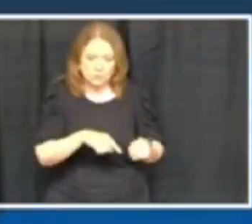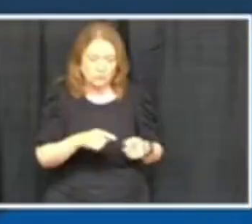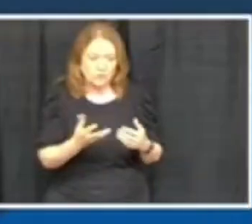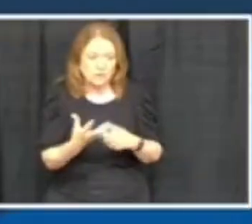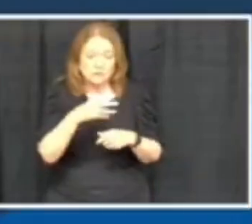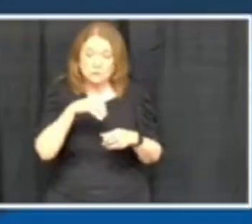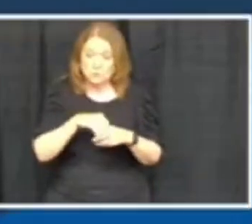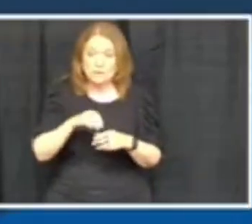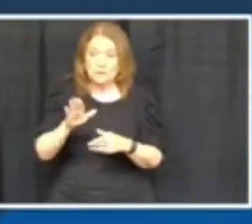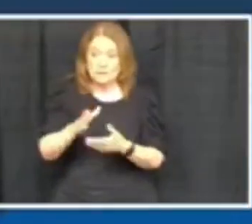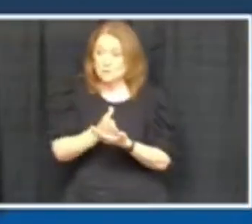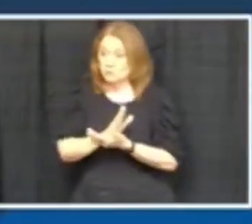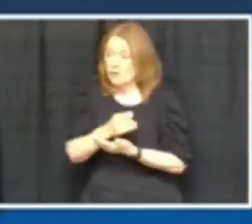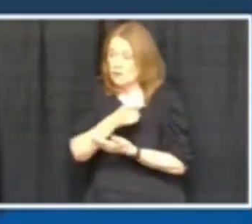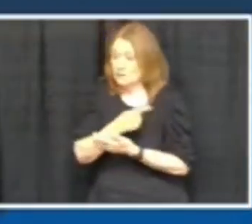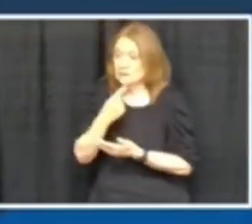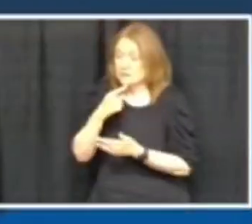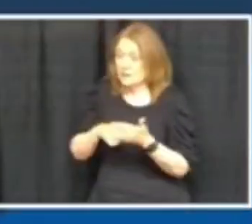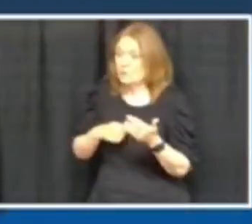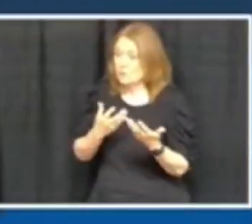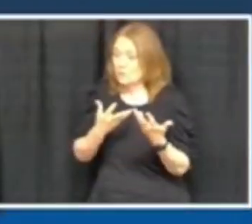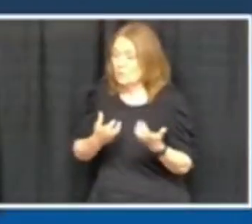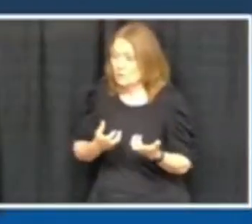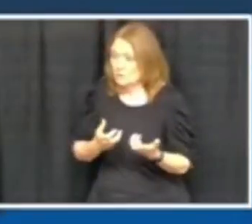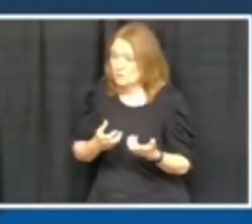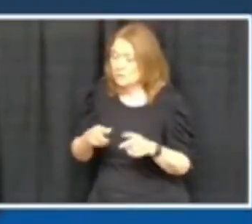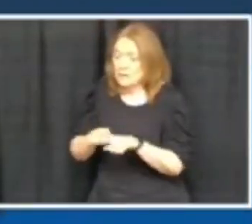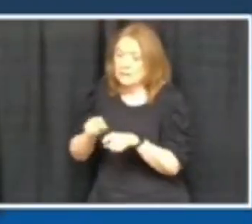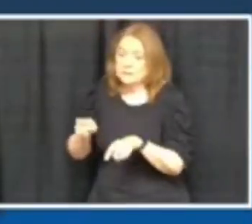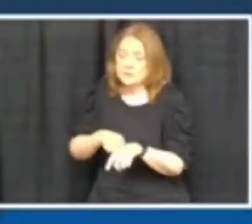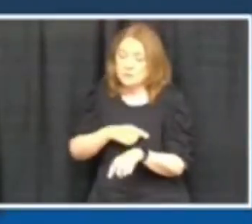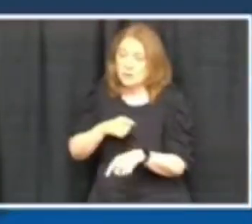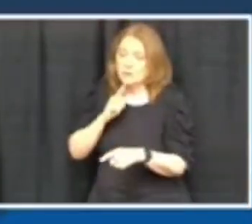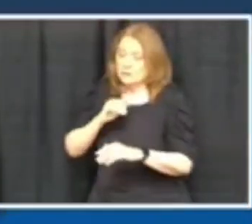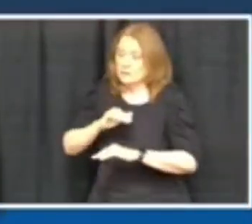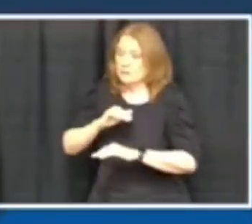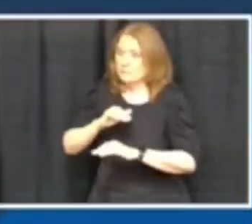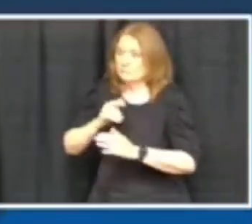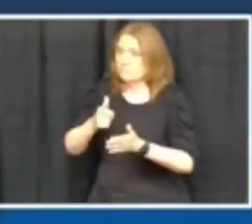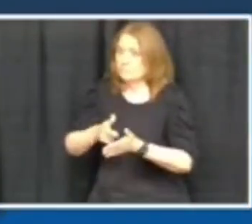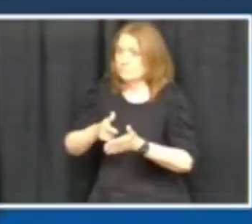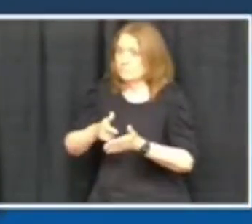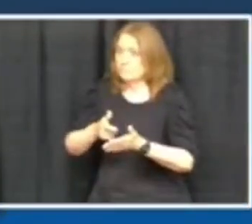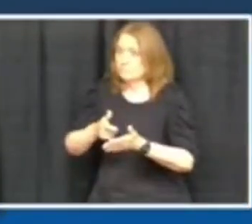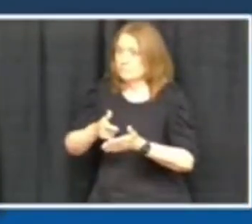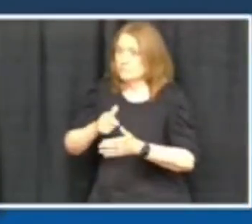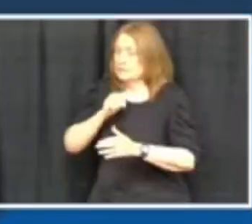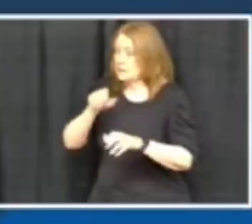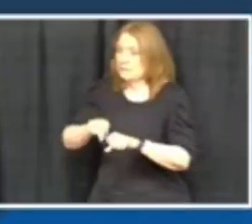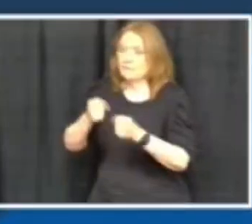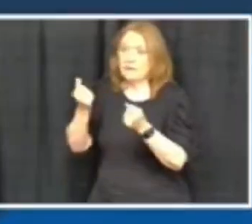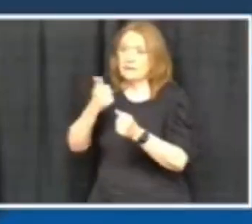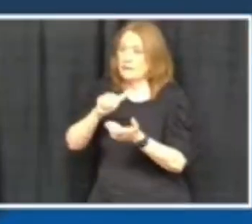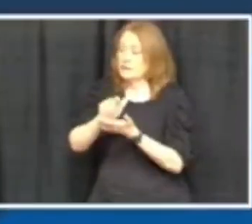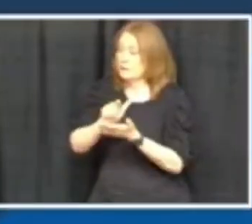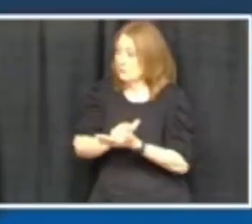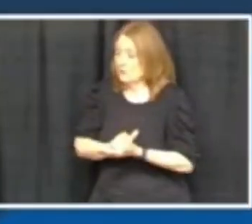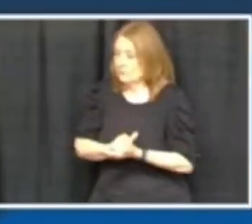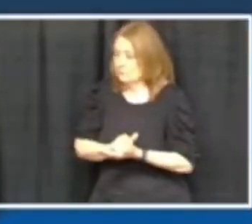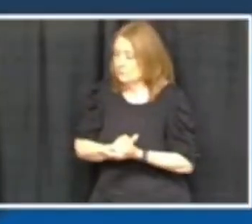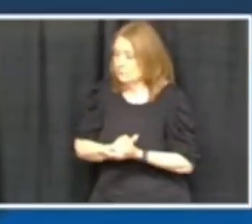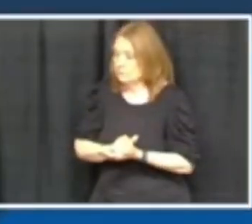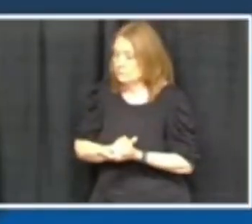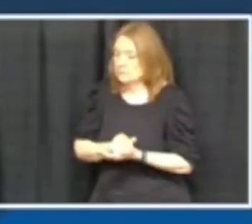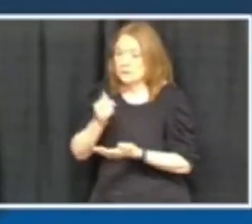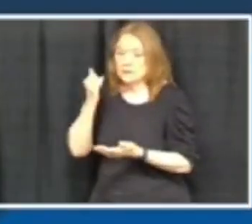within his rights to say what he would like as long as it meets, it doesn't violate any law.